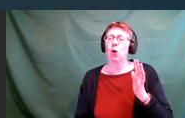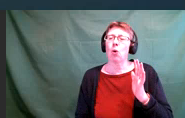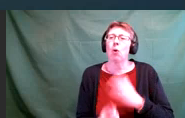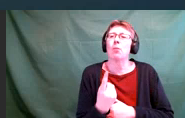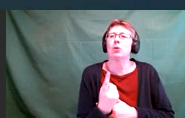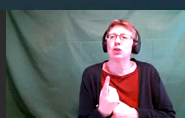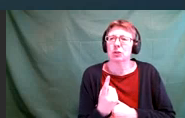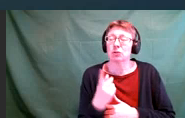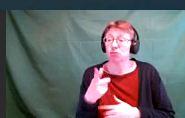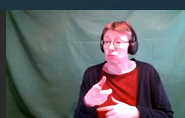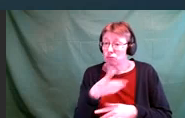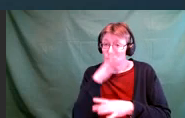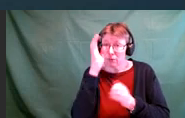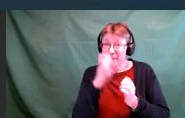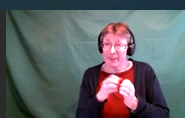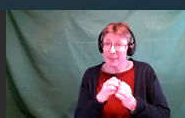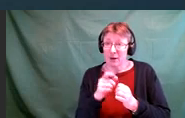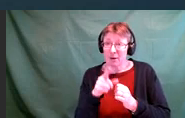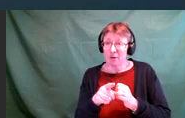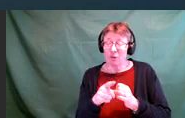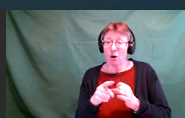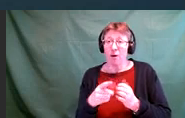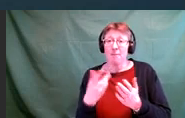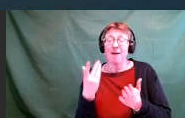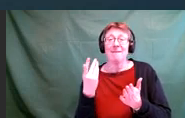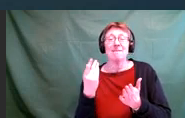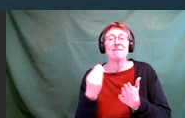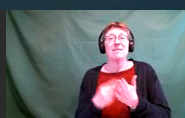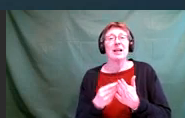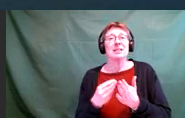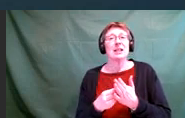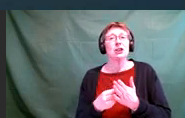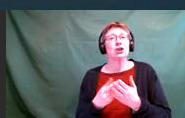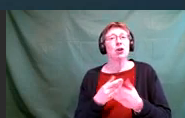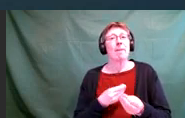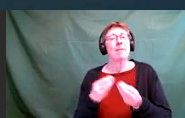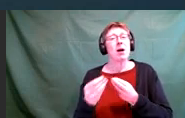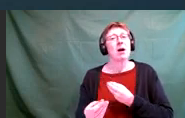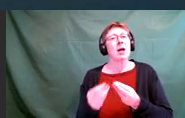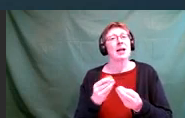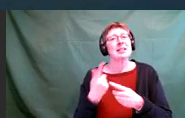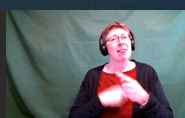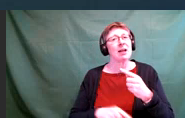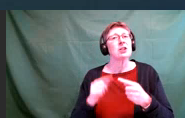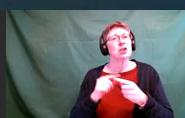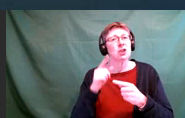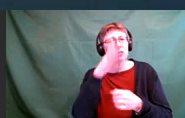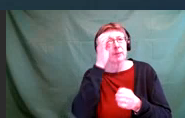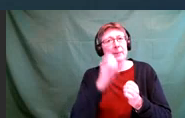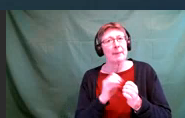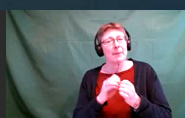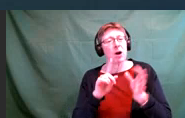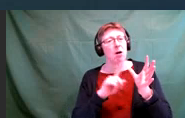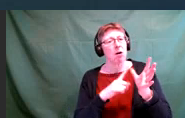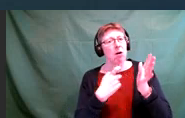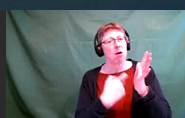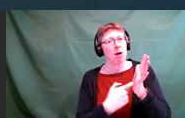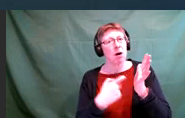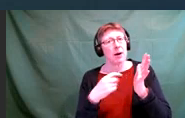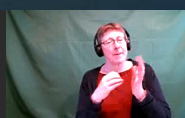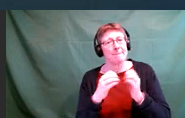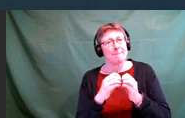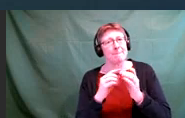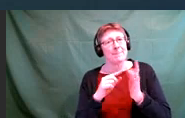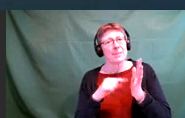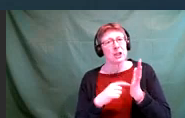arbitrage, and remember, if you remember from financial markets last year, you looked at arbitrage and you